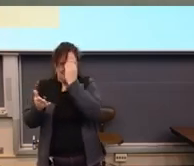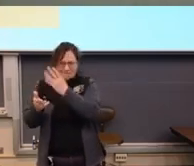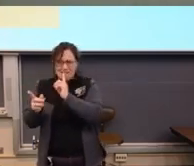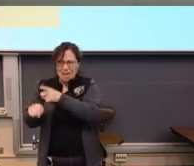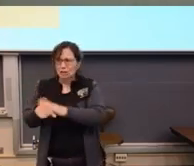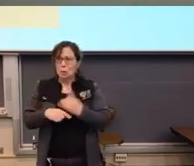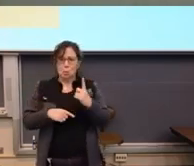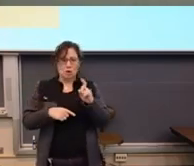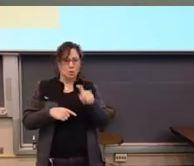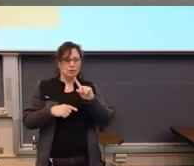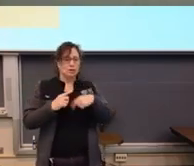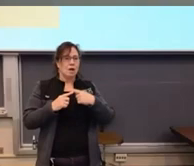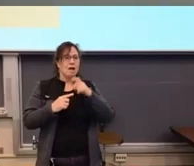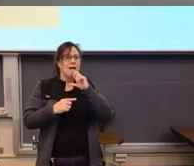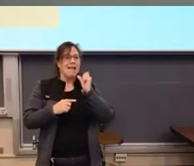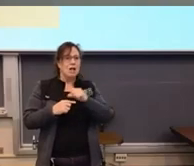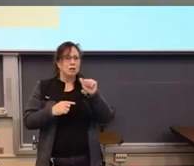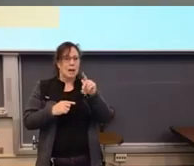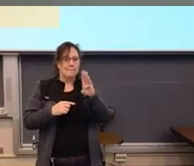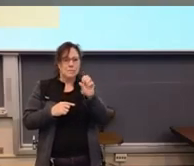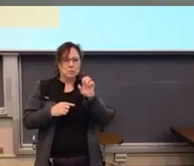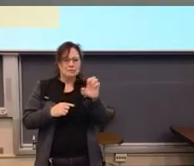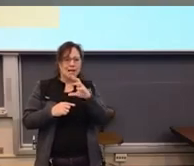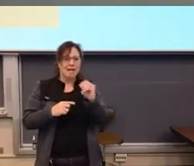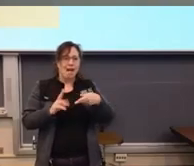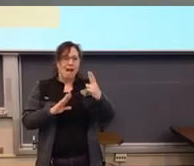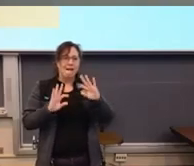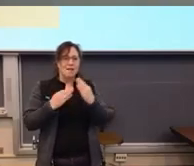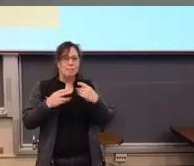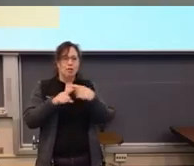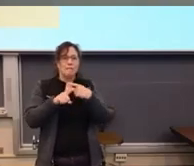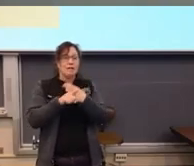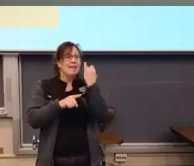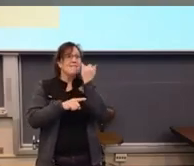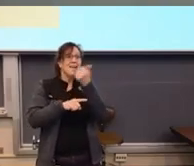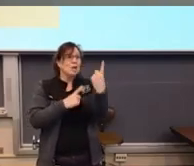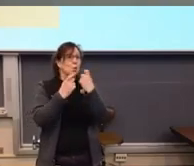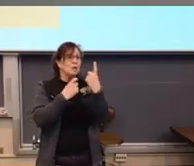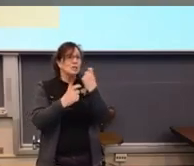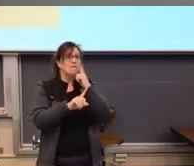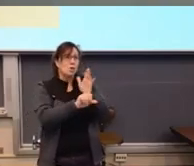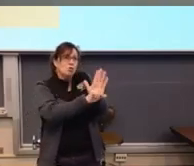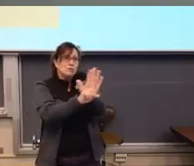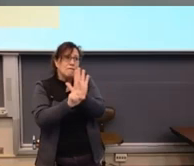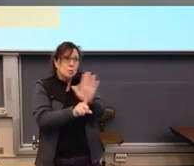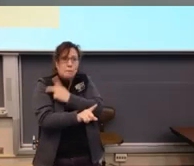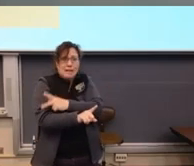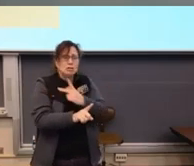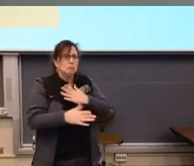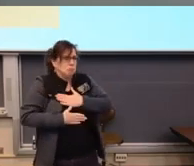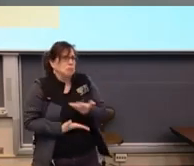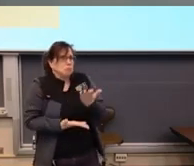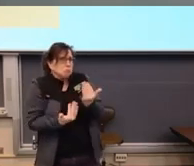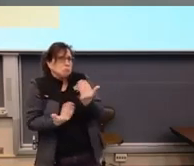there's a question about elder abuse and high family conflict. If you guys have any questions, especially about your own patients, we're happy to answer